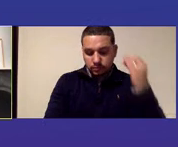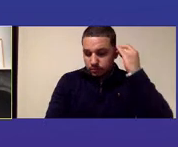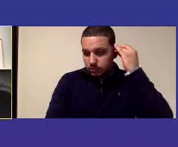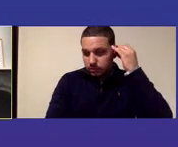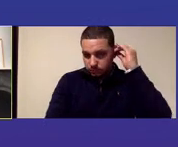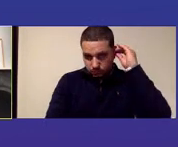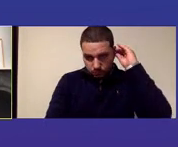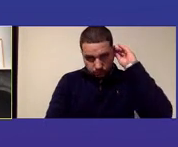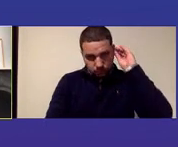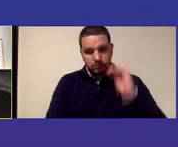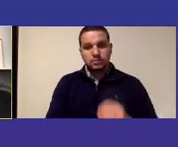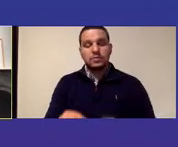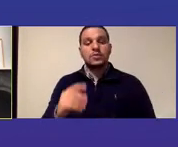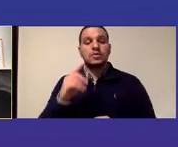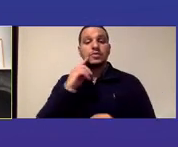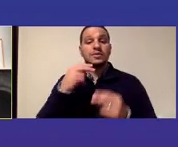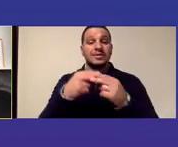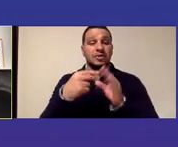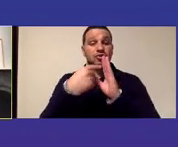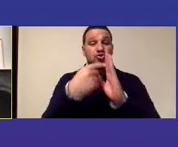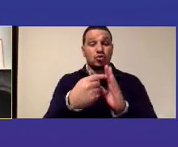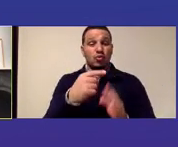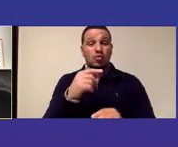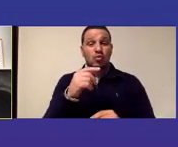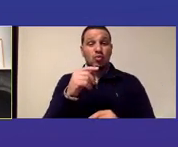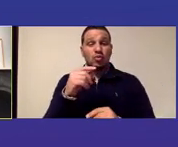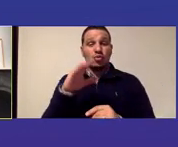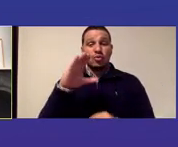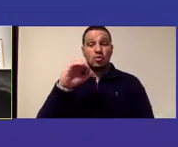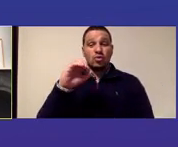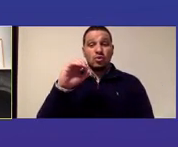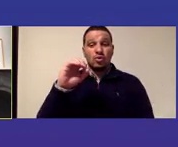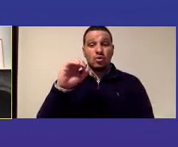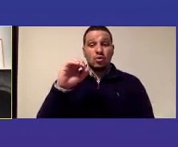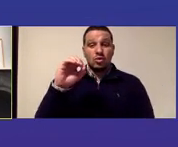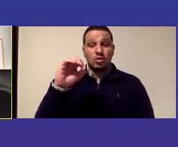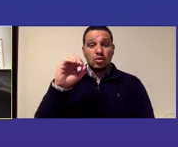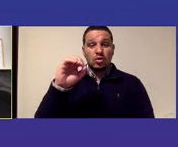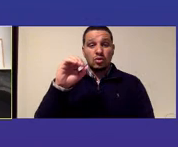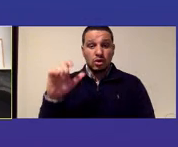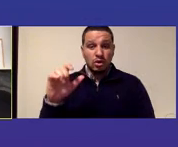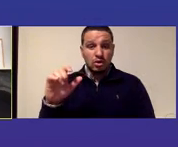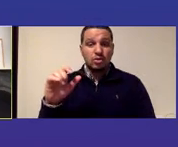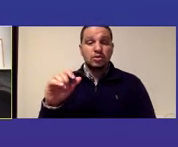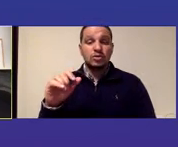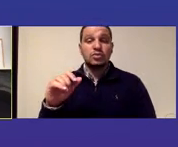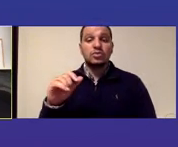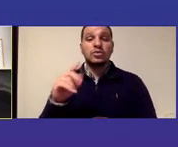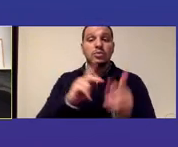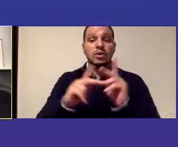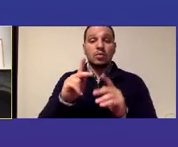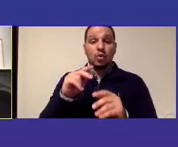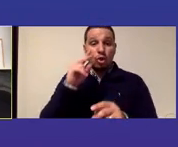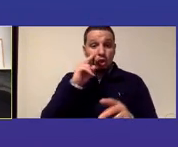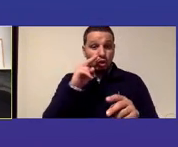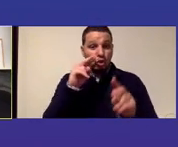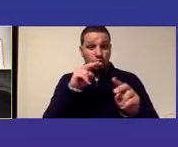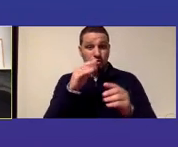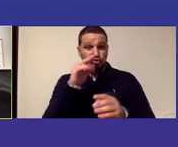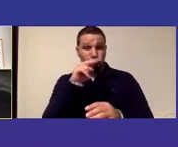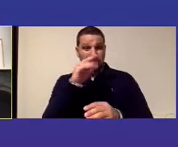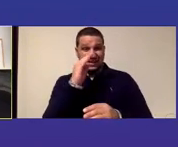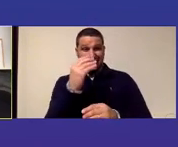future post-pandemic. The slide shows a collage of pictures of people looking straight into the